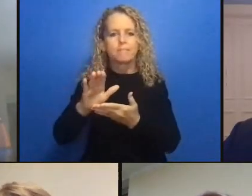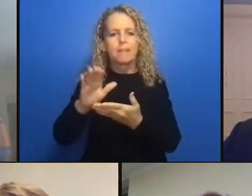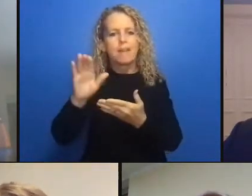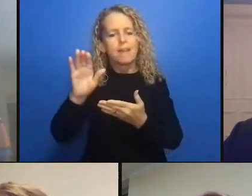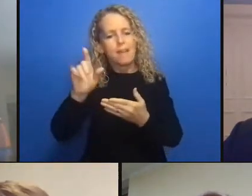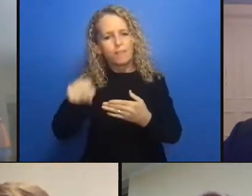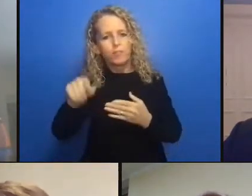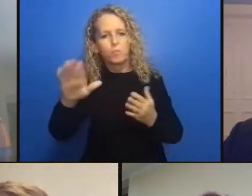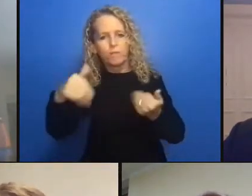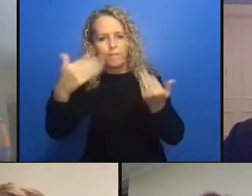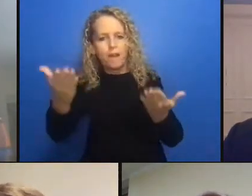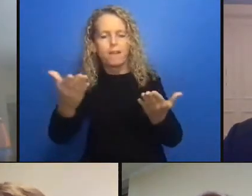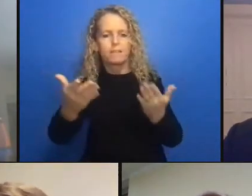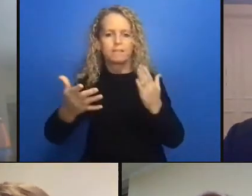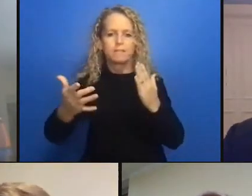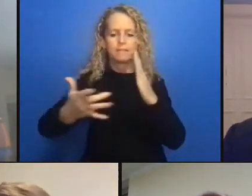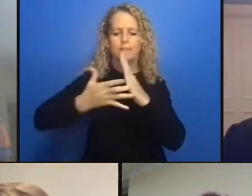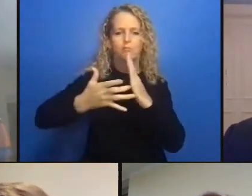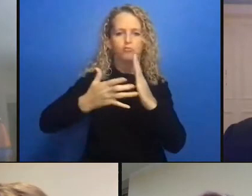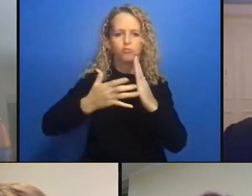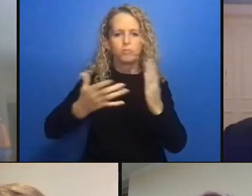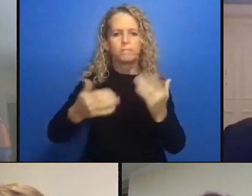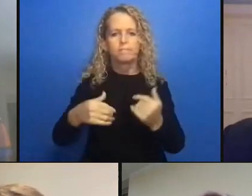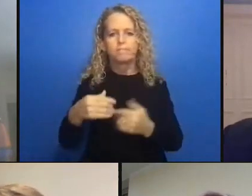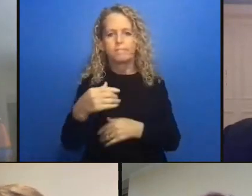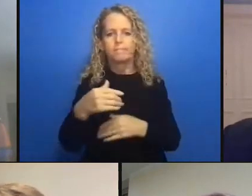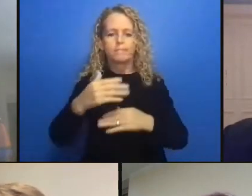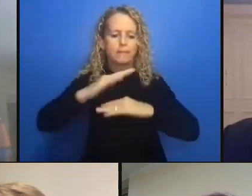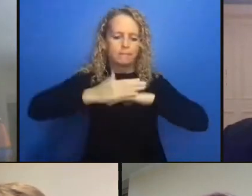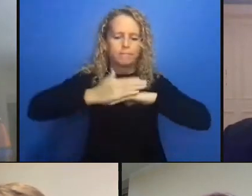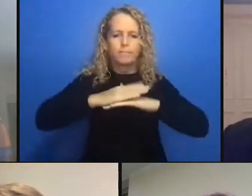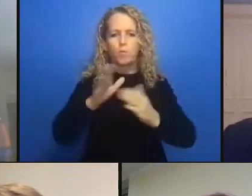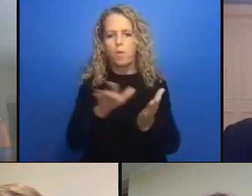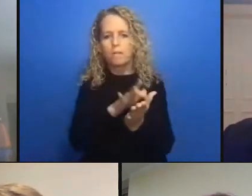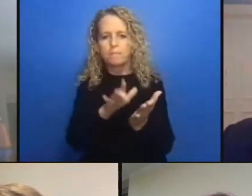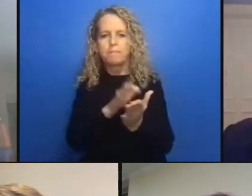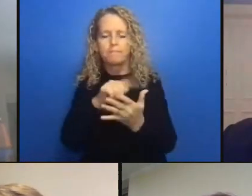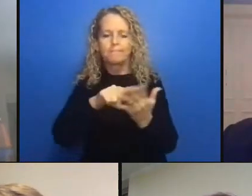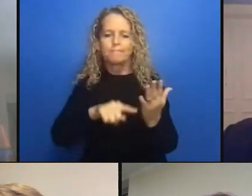can, you know, bridge a part of this socioeconomic gap as well.